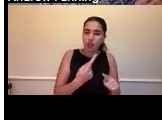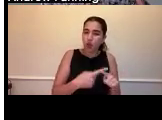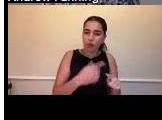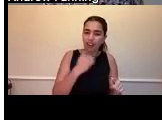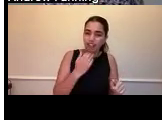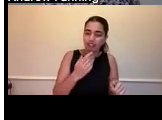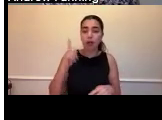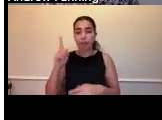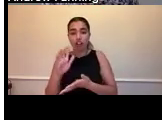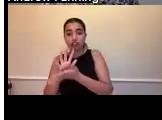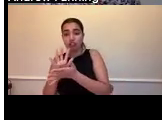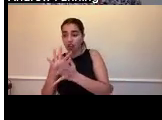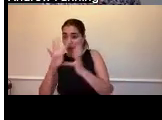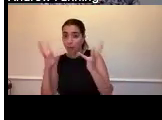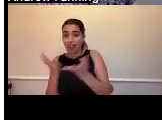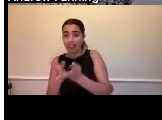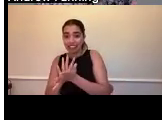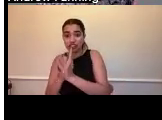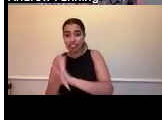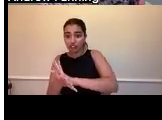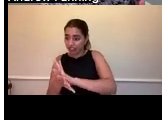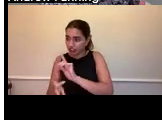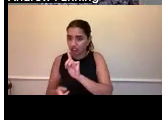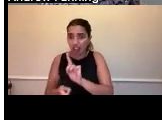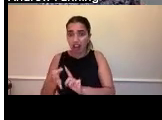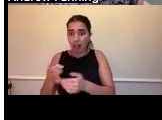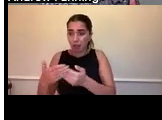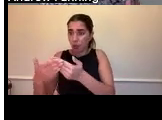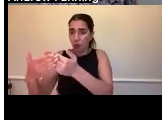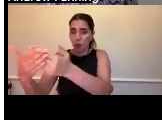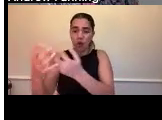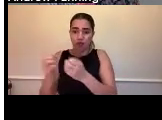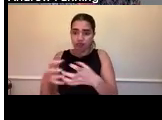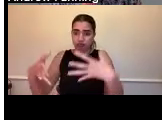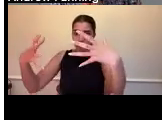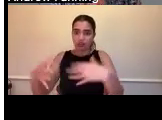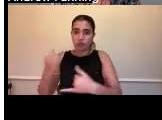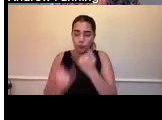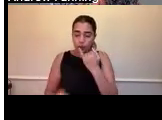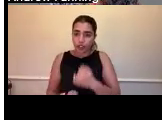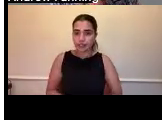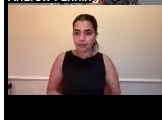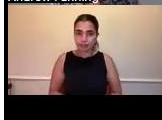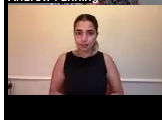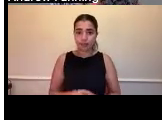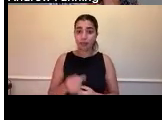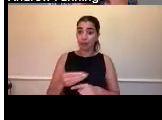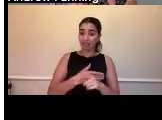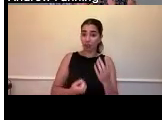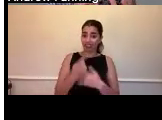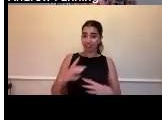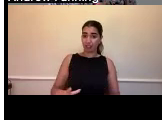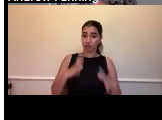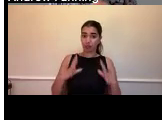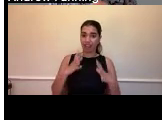increasing degradation at a planetary scale. We can take a look at, as I was preparing for this event, I actually realized that we hadn't